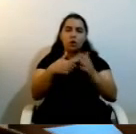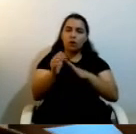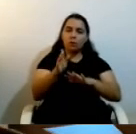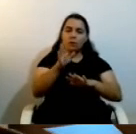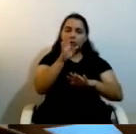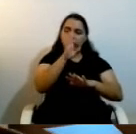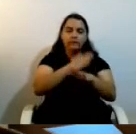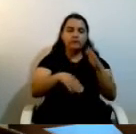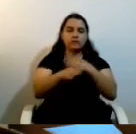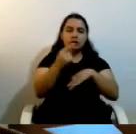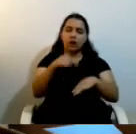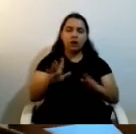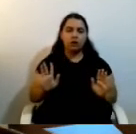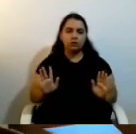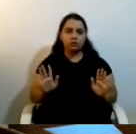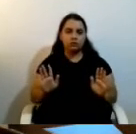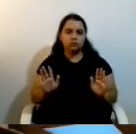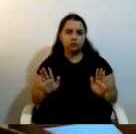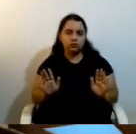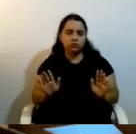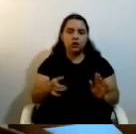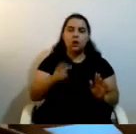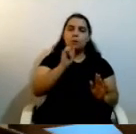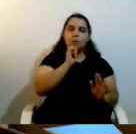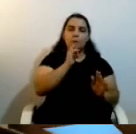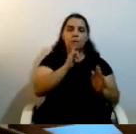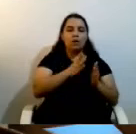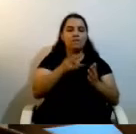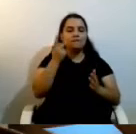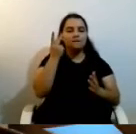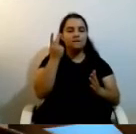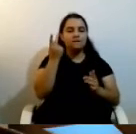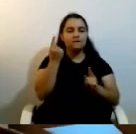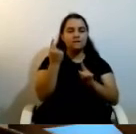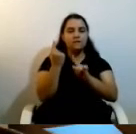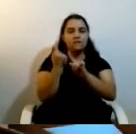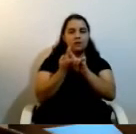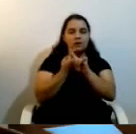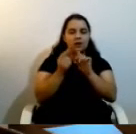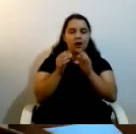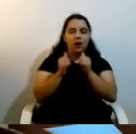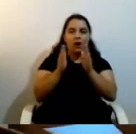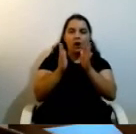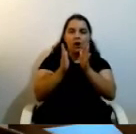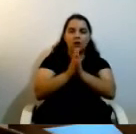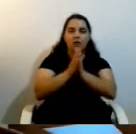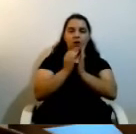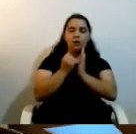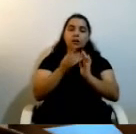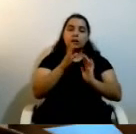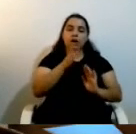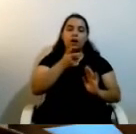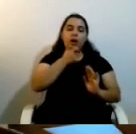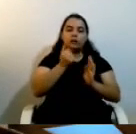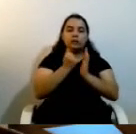rich and full lives with true personal assistance.